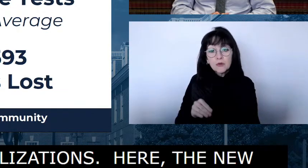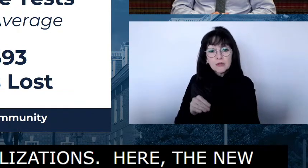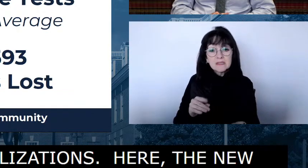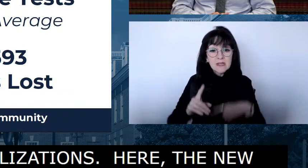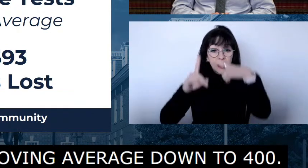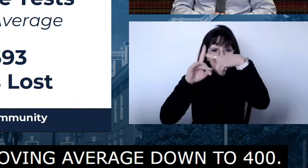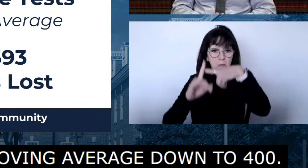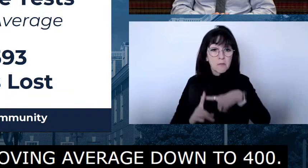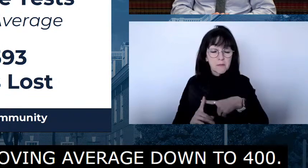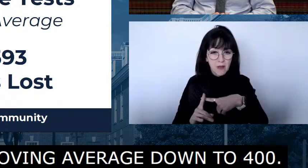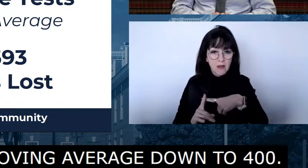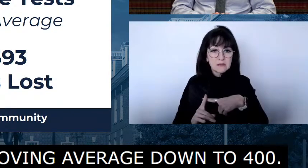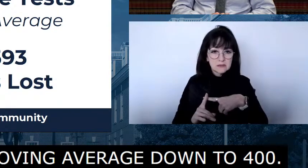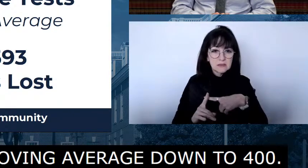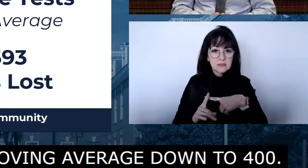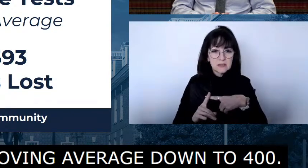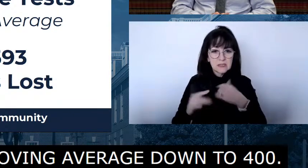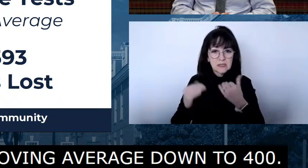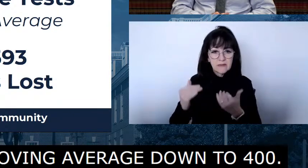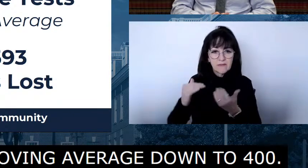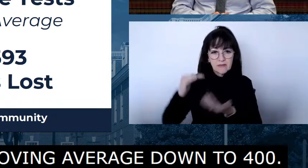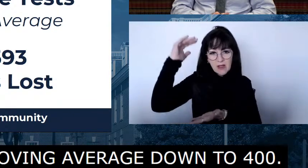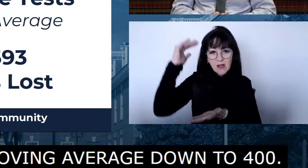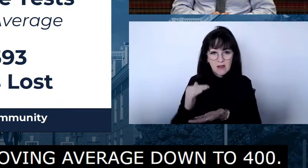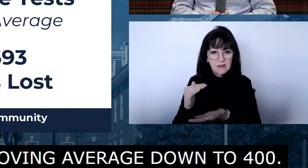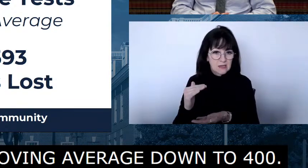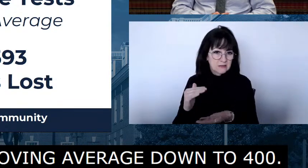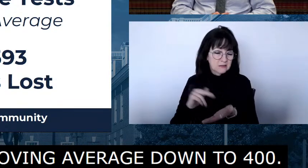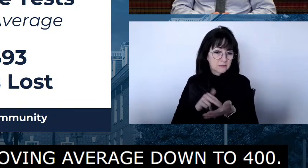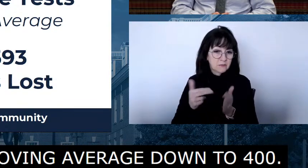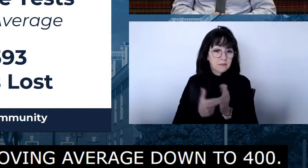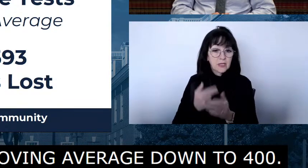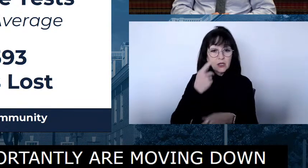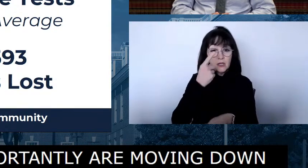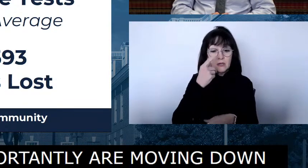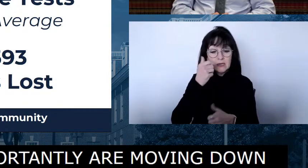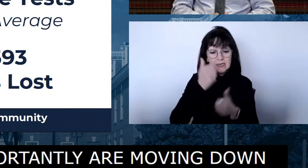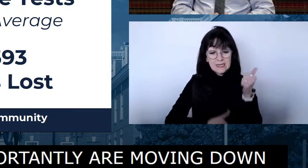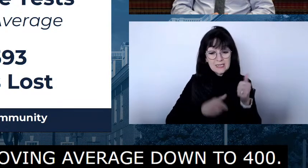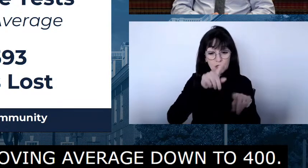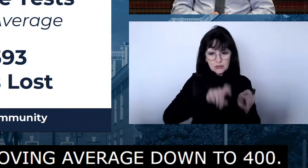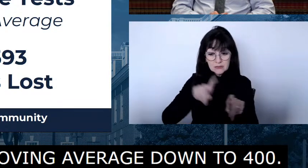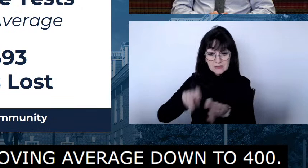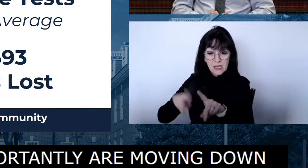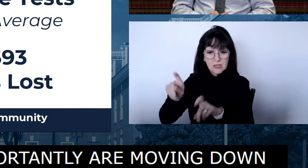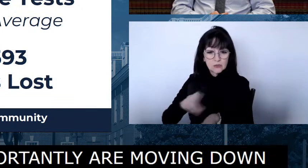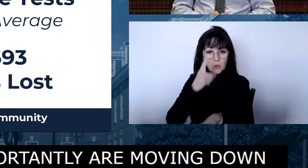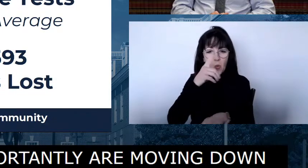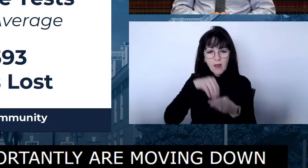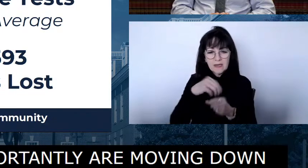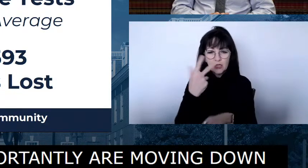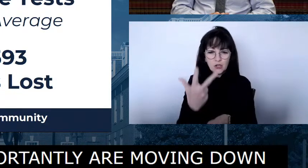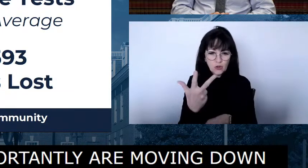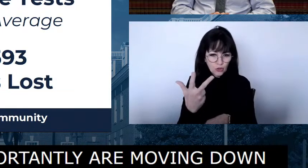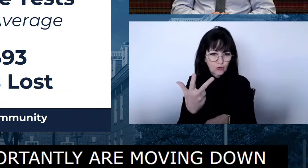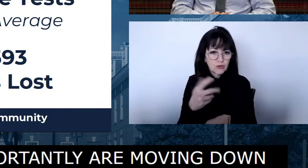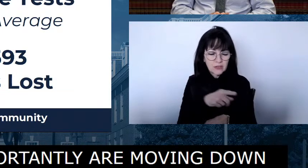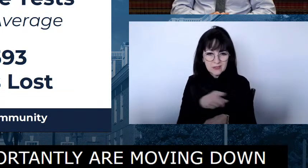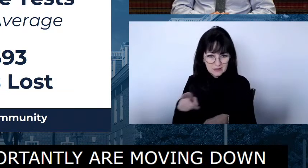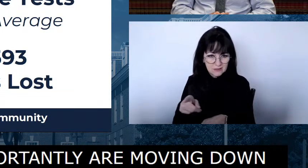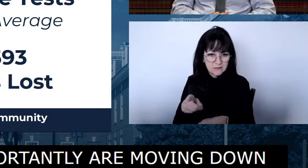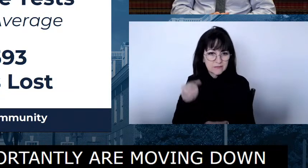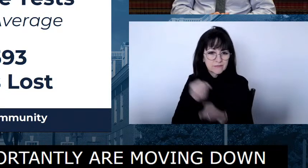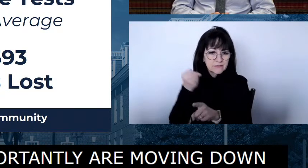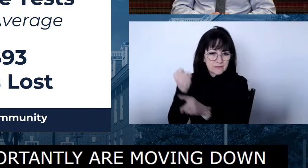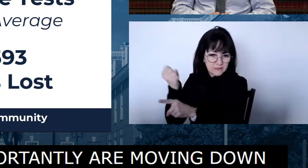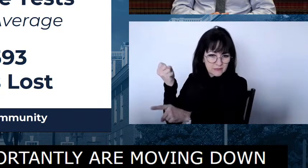down 60%. 1 in 3 of the tests, and testing at a very high rate, 60+ thousand a